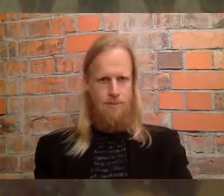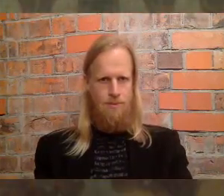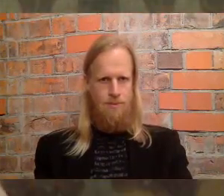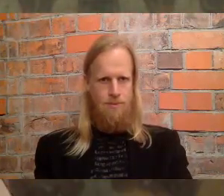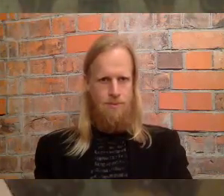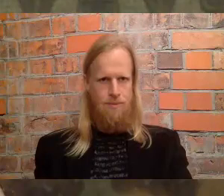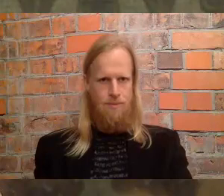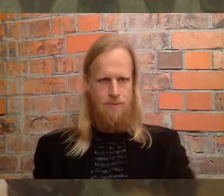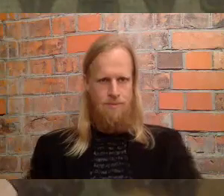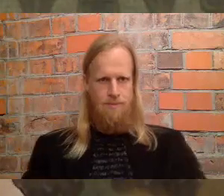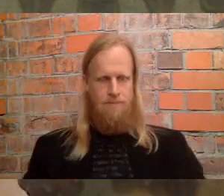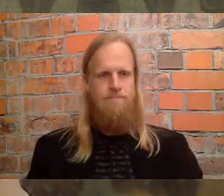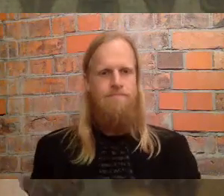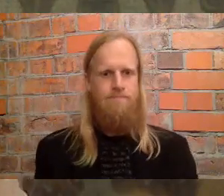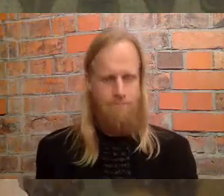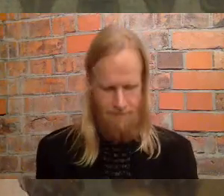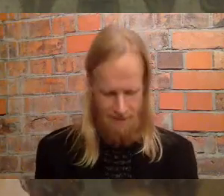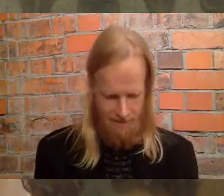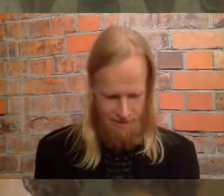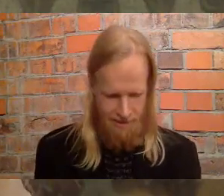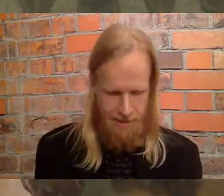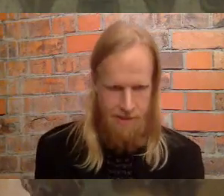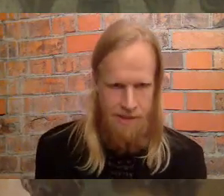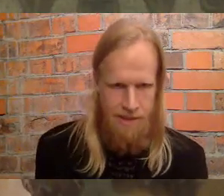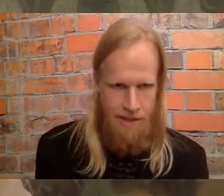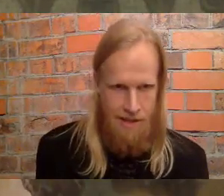Tapping the inside of the wrist.